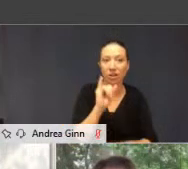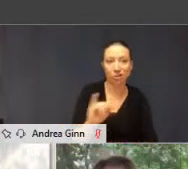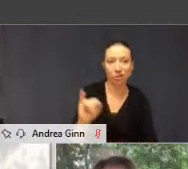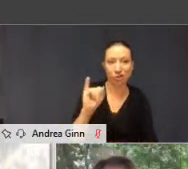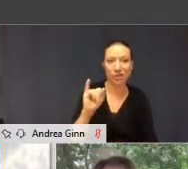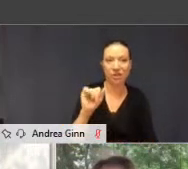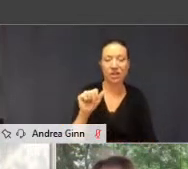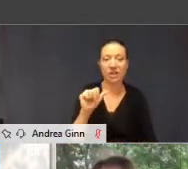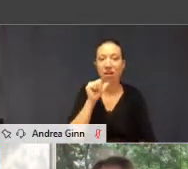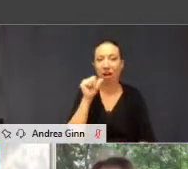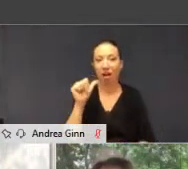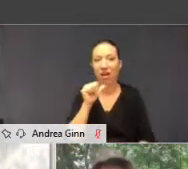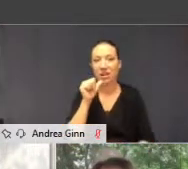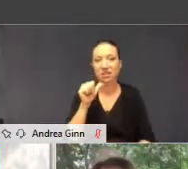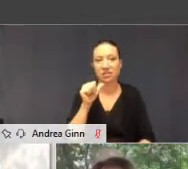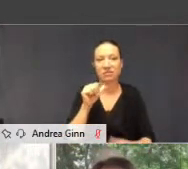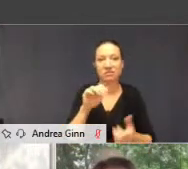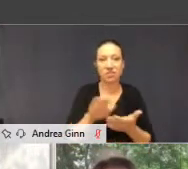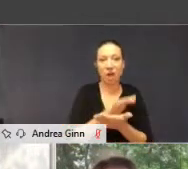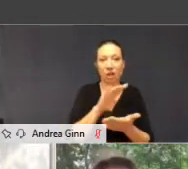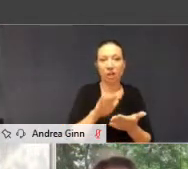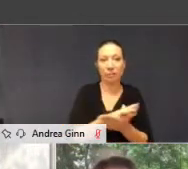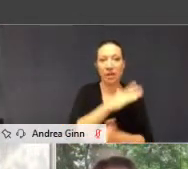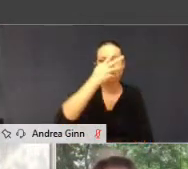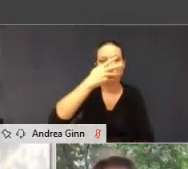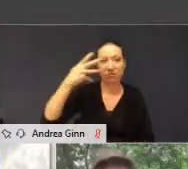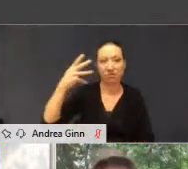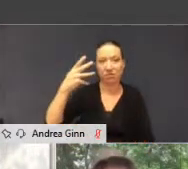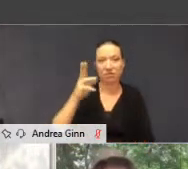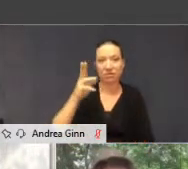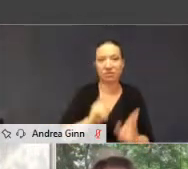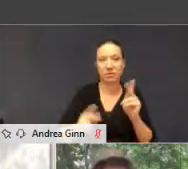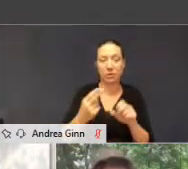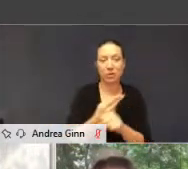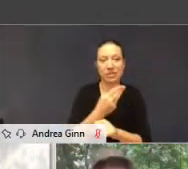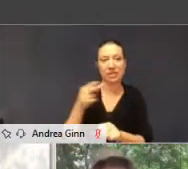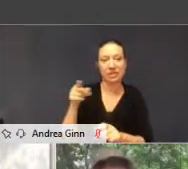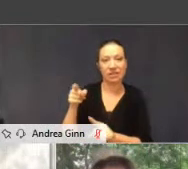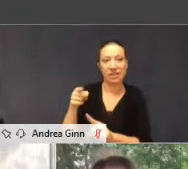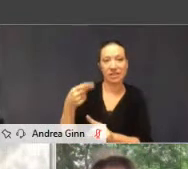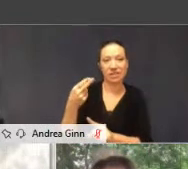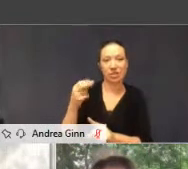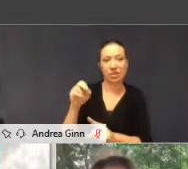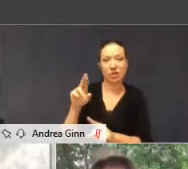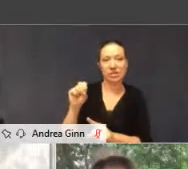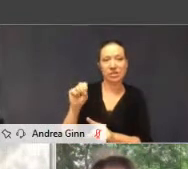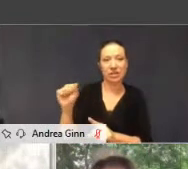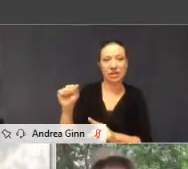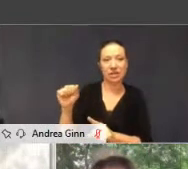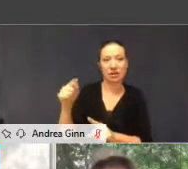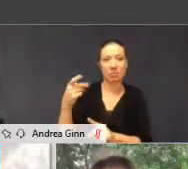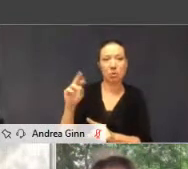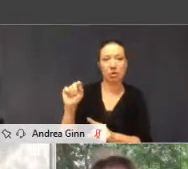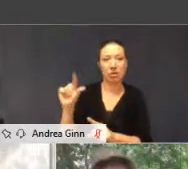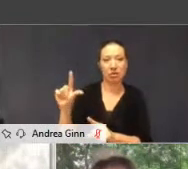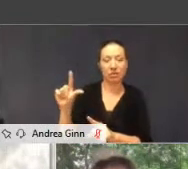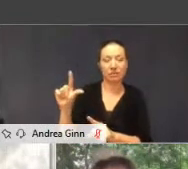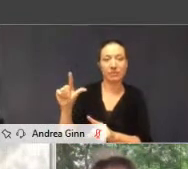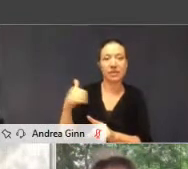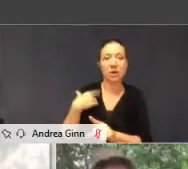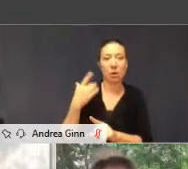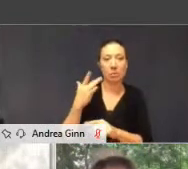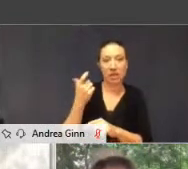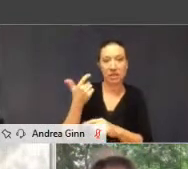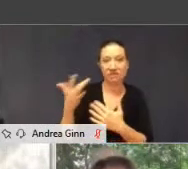undocumented individuals through the HRSA portal. And so because that was an available option, we looked